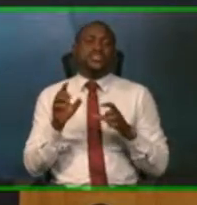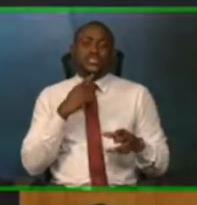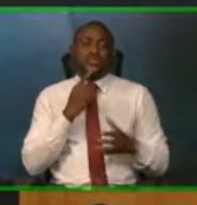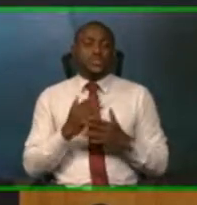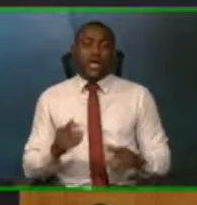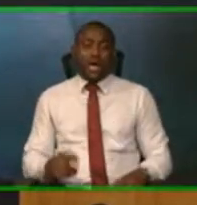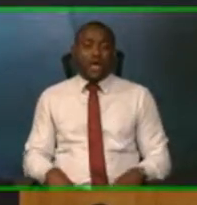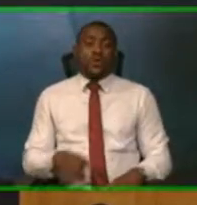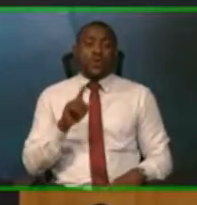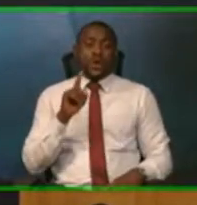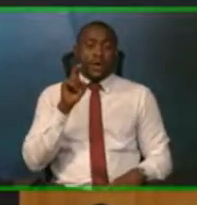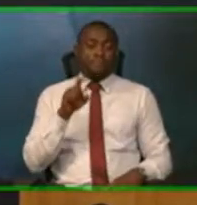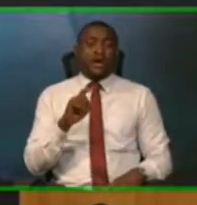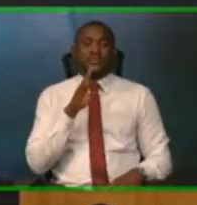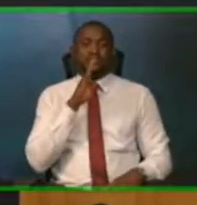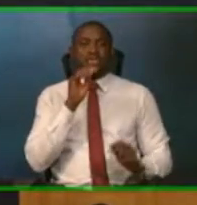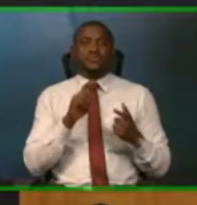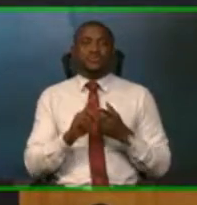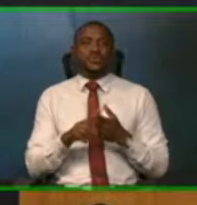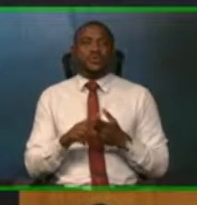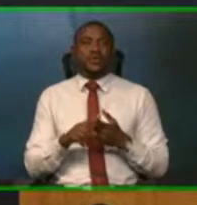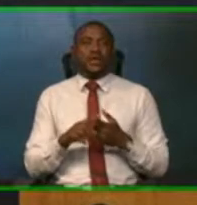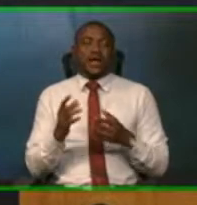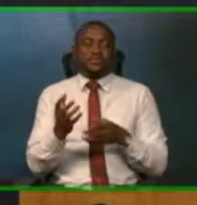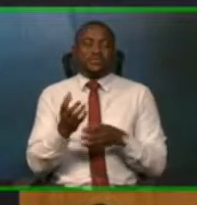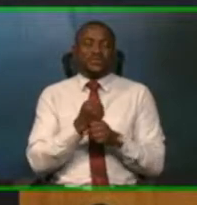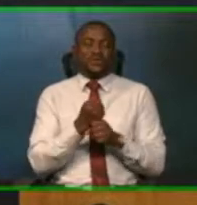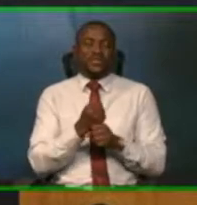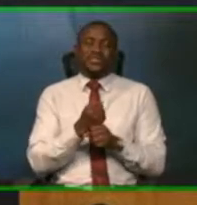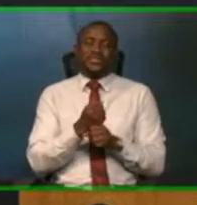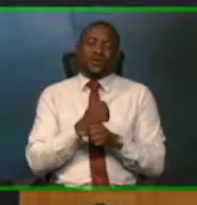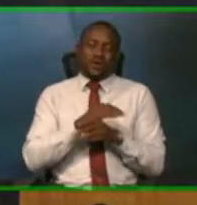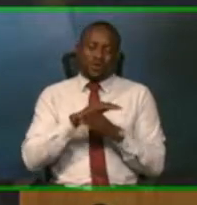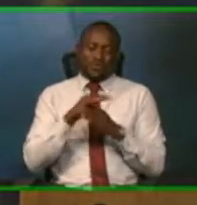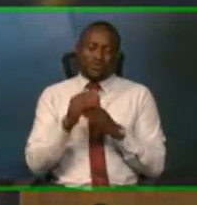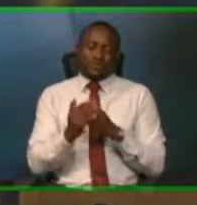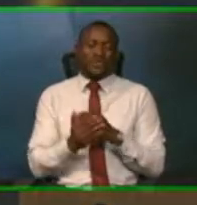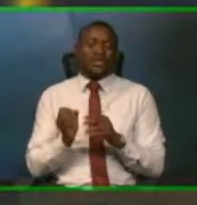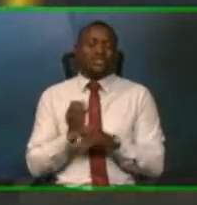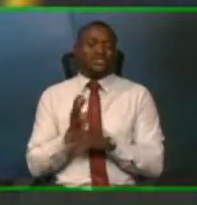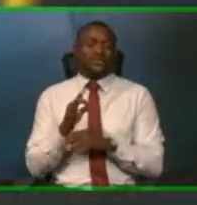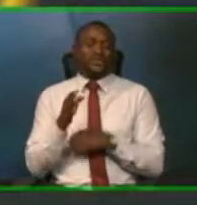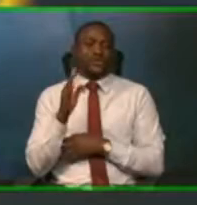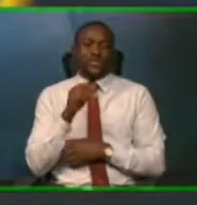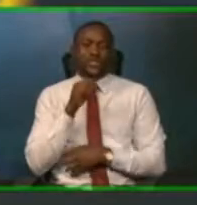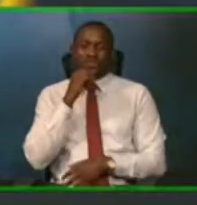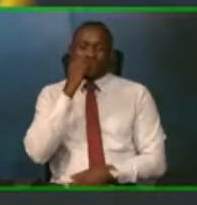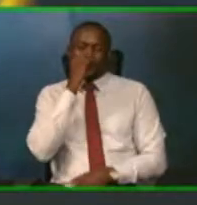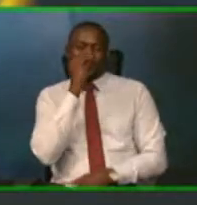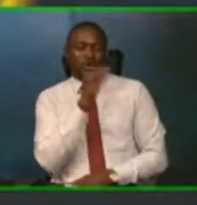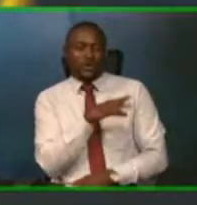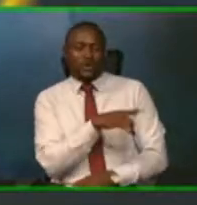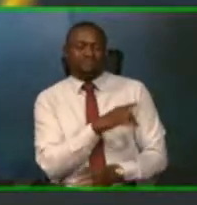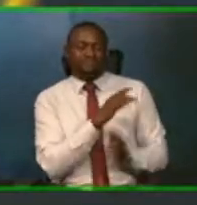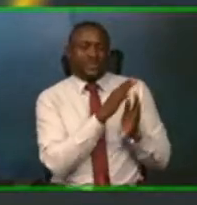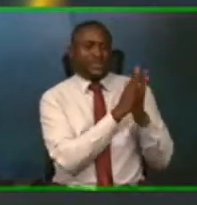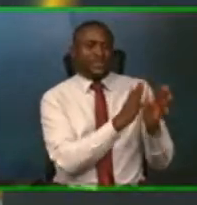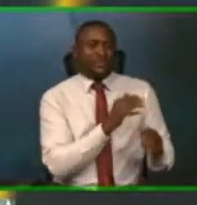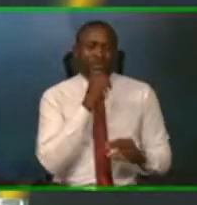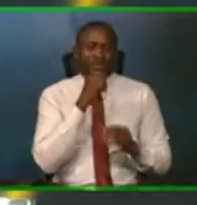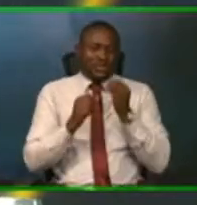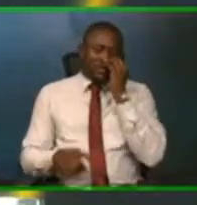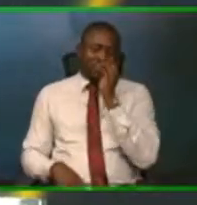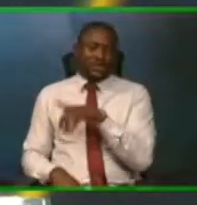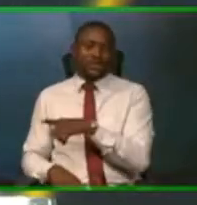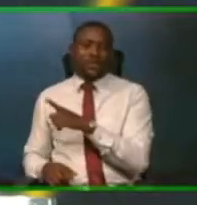be able to capture the whole counsel of God. Not to ignore the ministry of prayer, not to ignore the